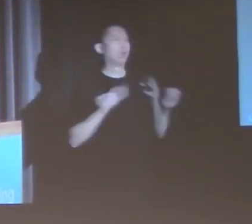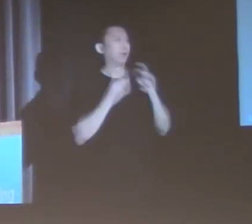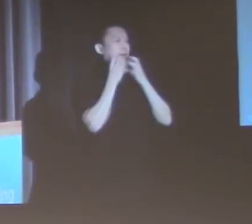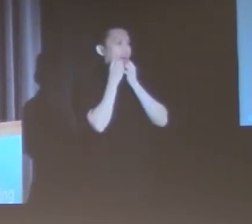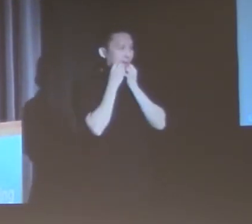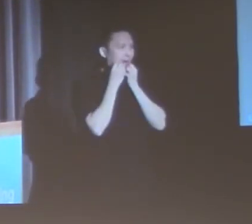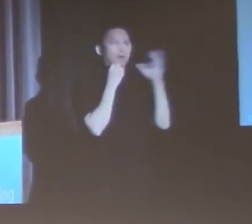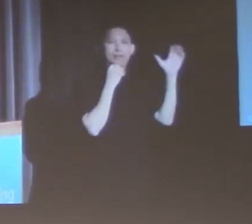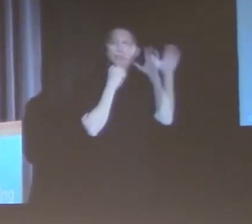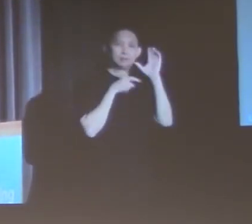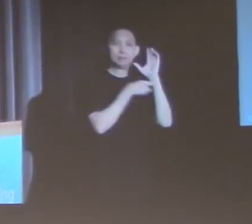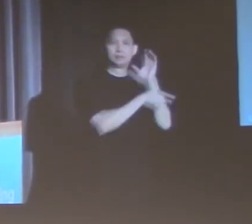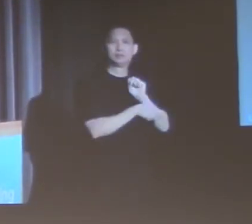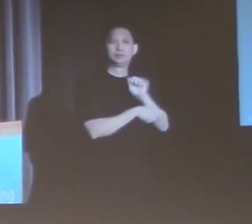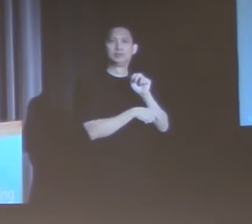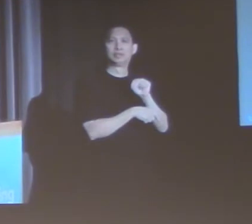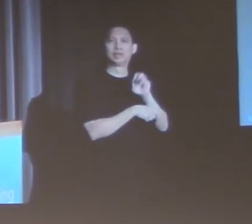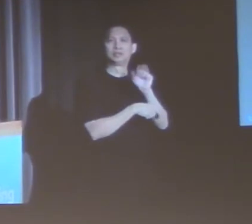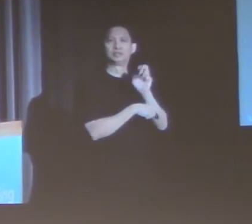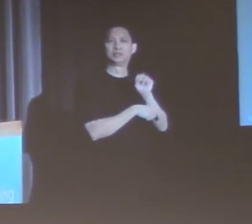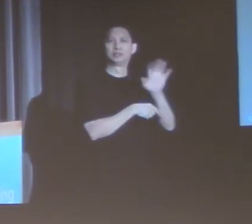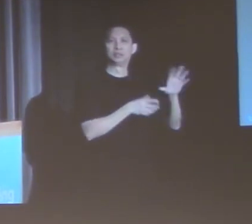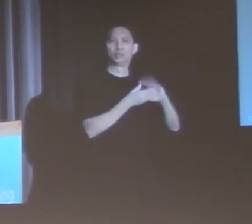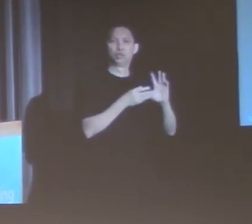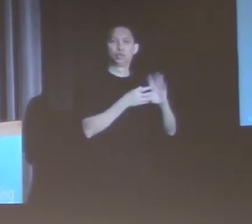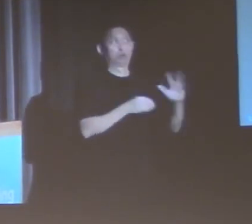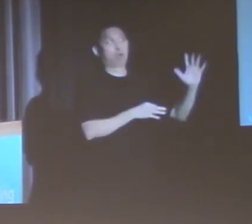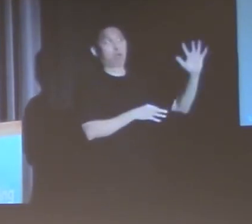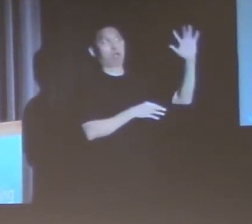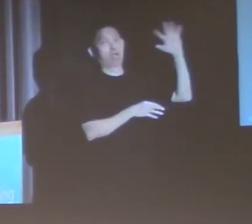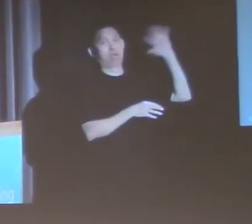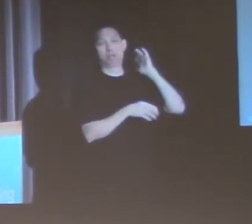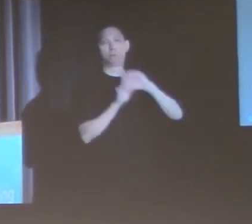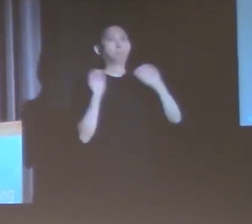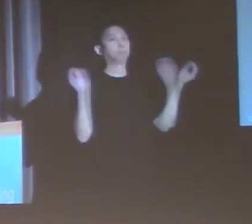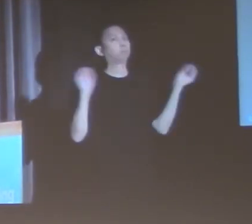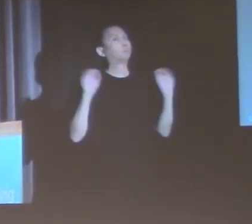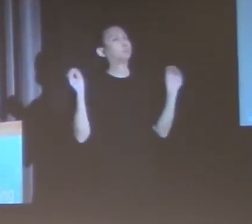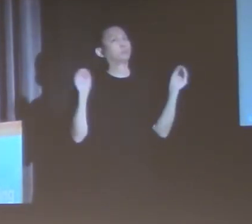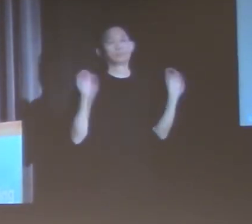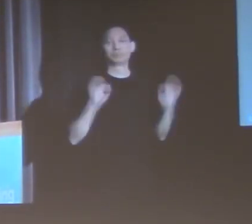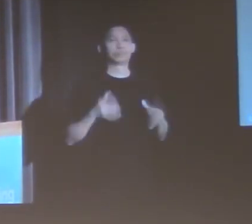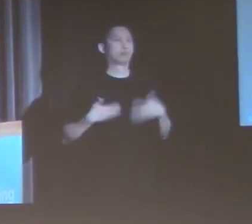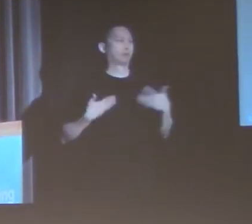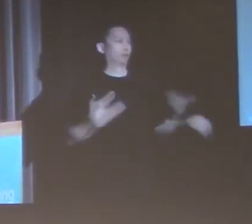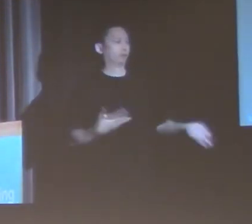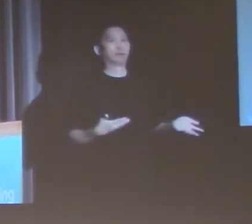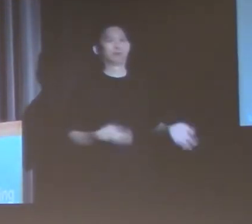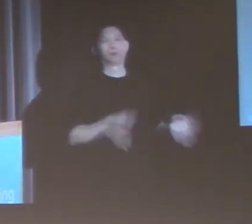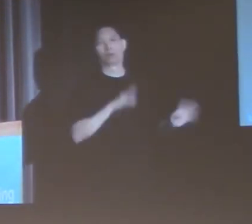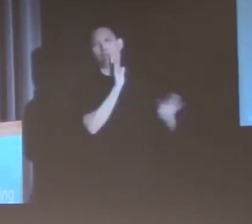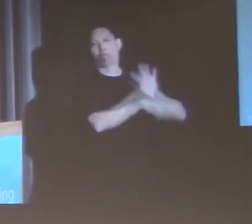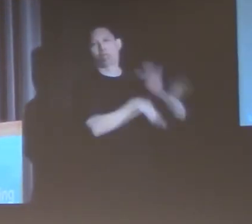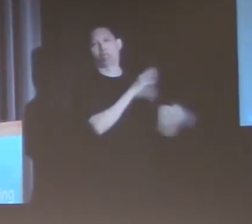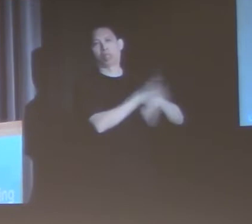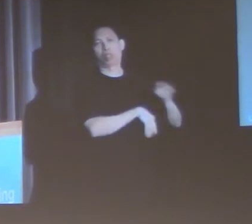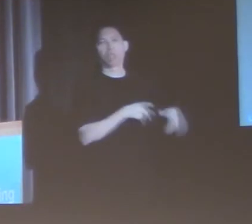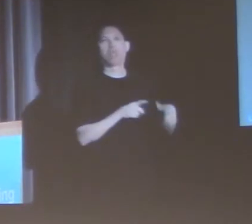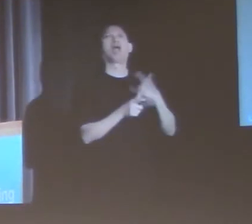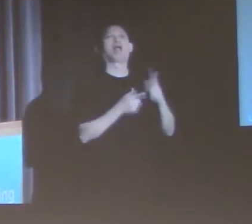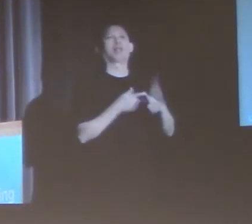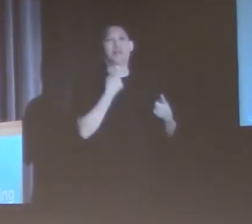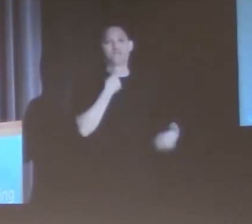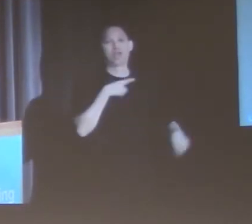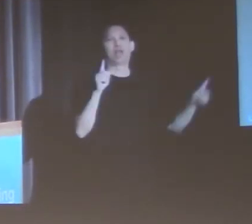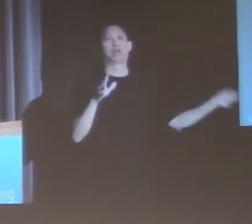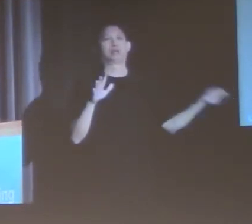there was no entry point to that story in the system that was judging him and sentencing him to life just tells you